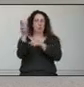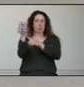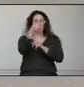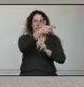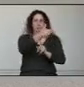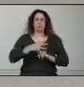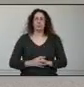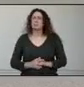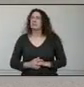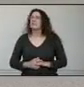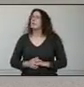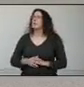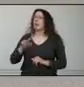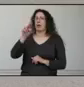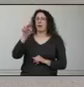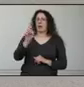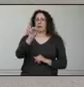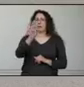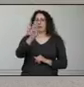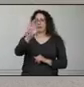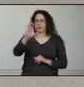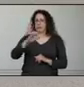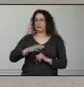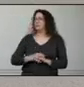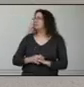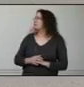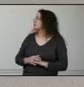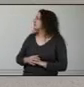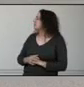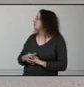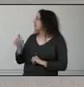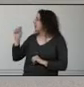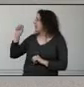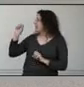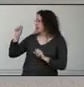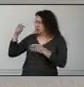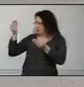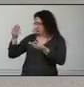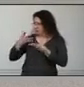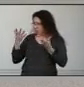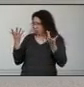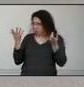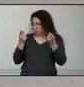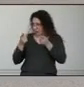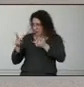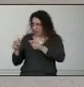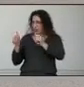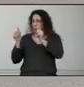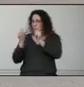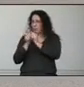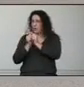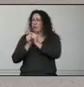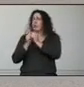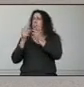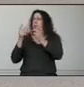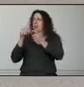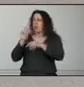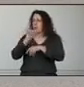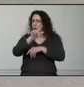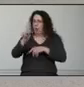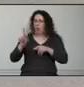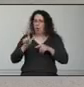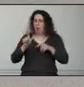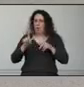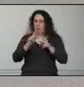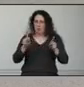Can you make a correlation between what's happening at the congregate places and things like that with your ICU situation? I mean, it's hard to believe that one